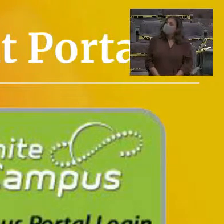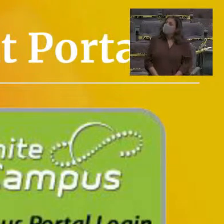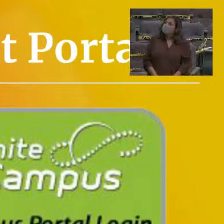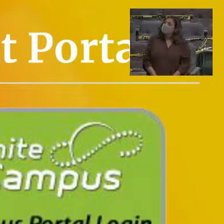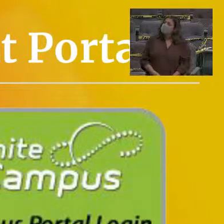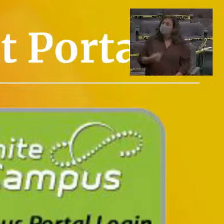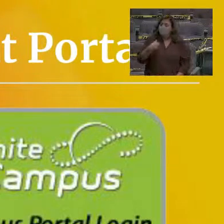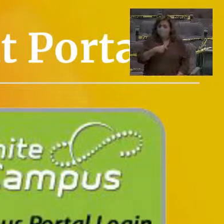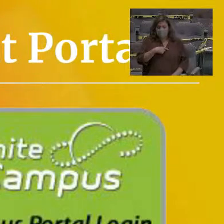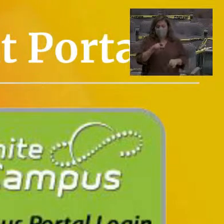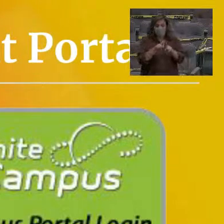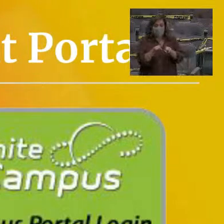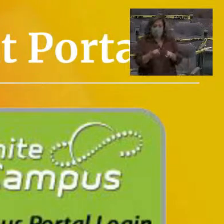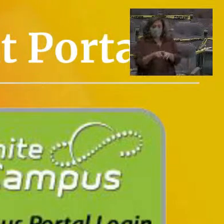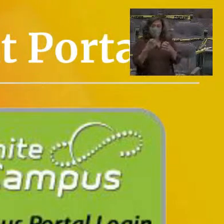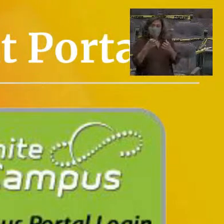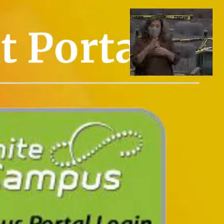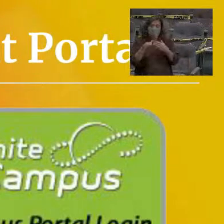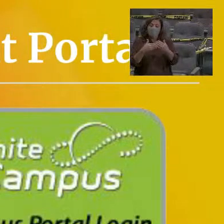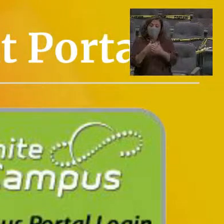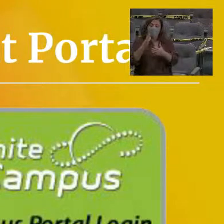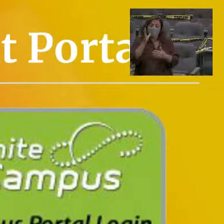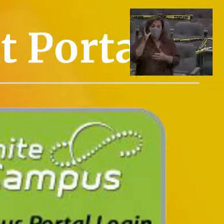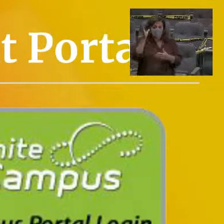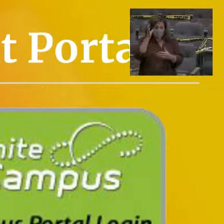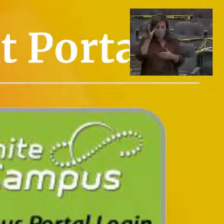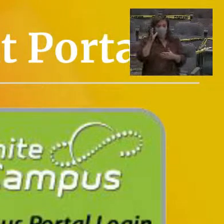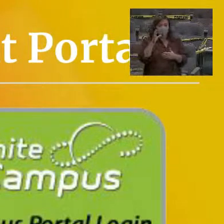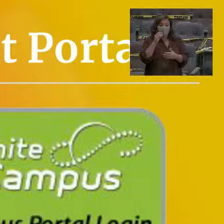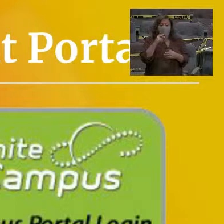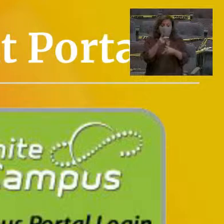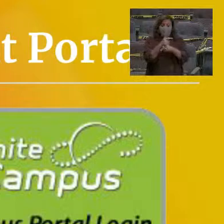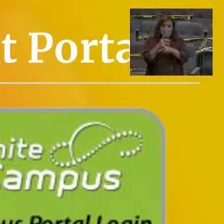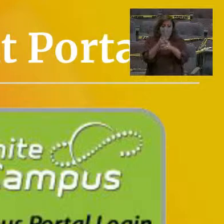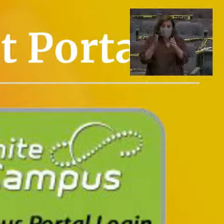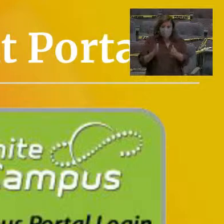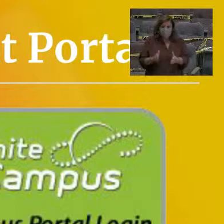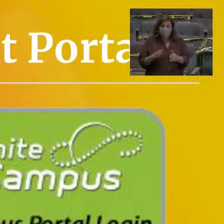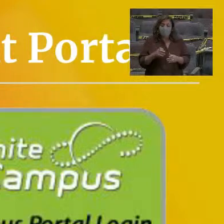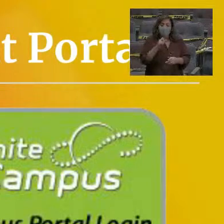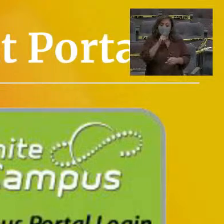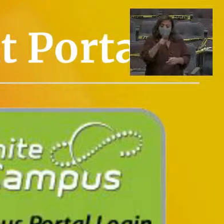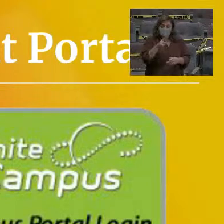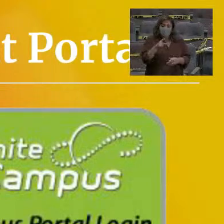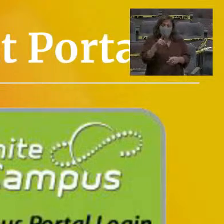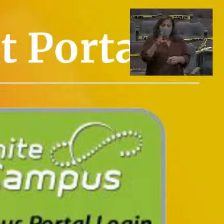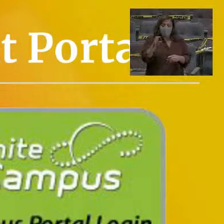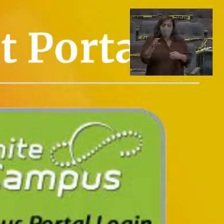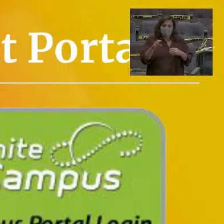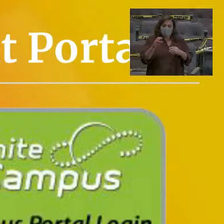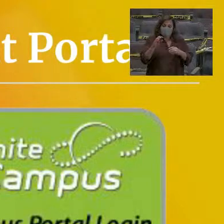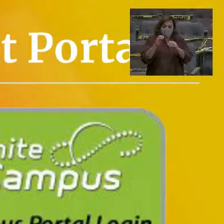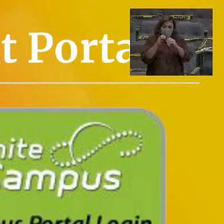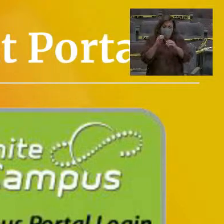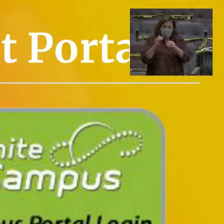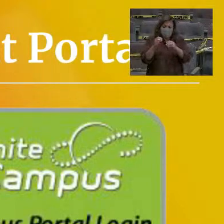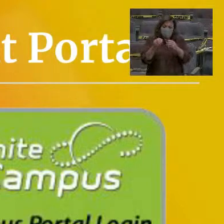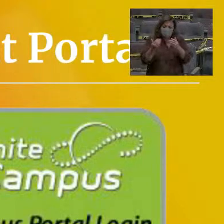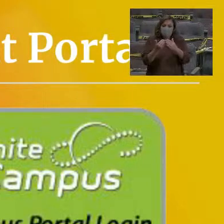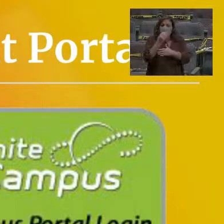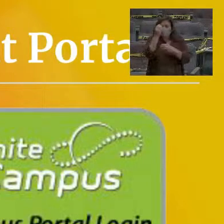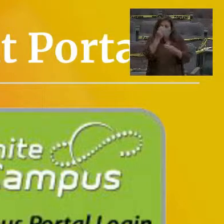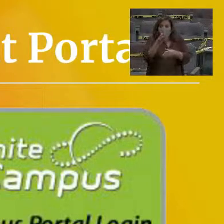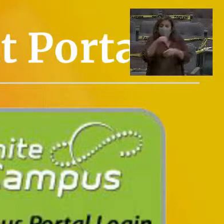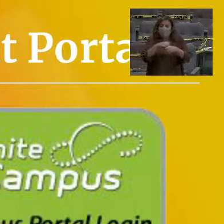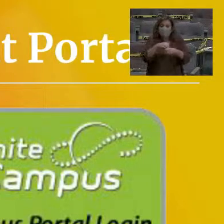We also encourage all parents and guardians of students in the district to make sure you have updated your contact information in our parent portal,